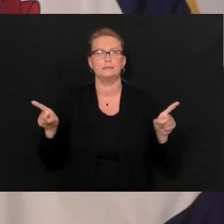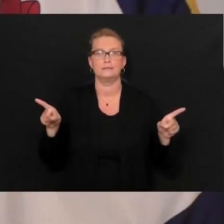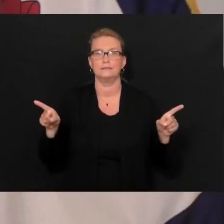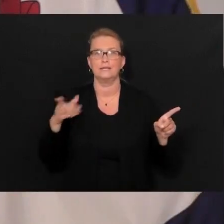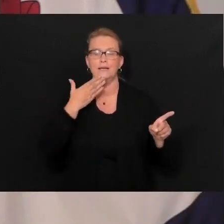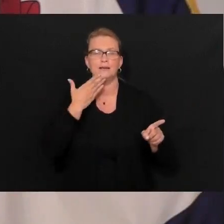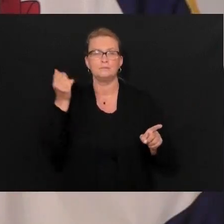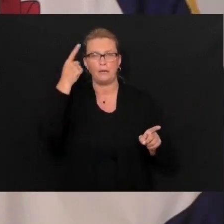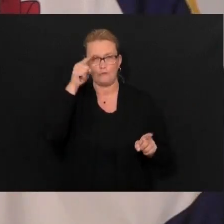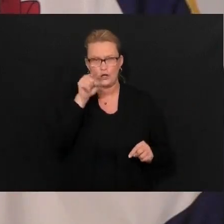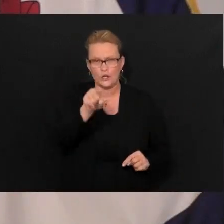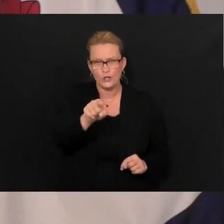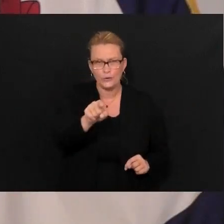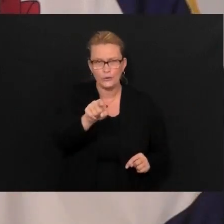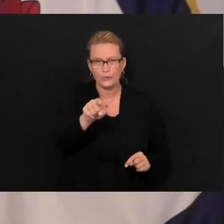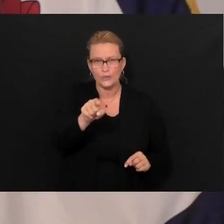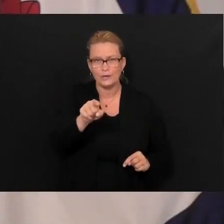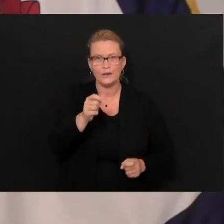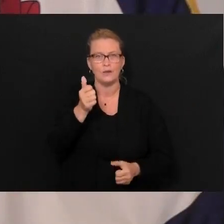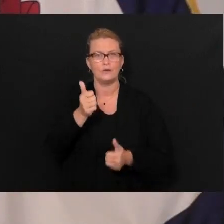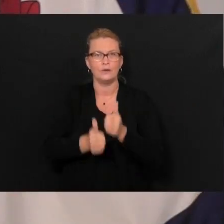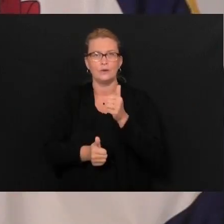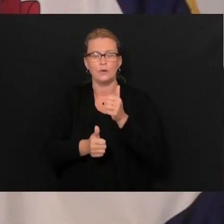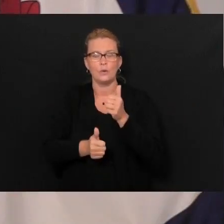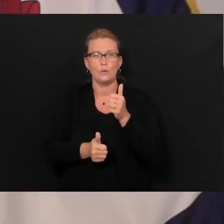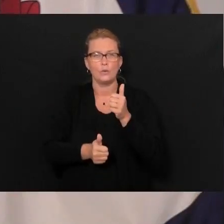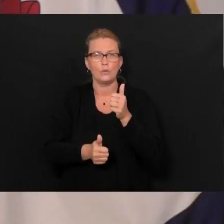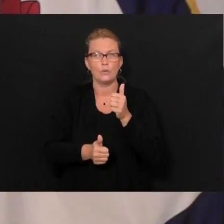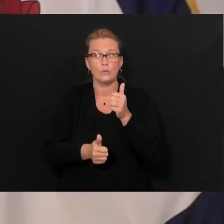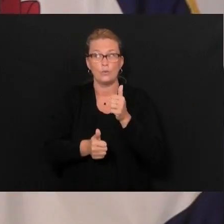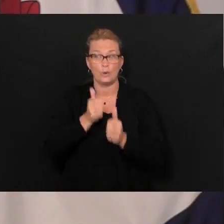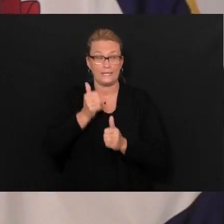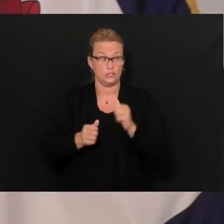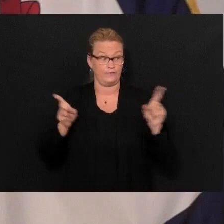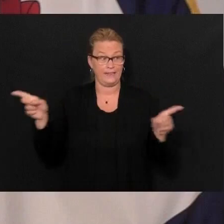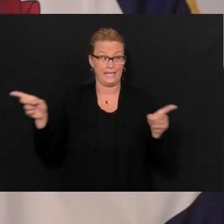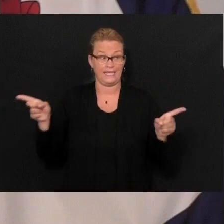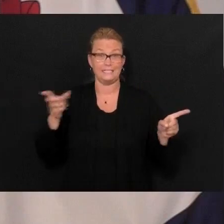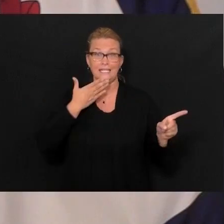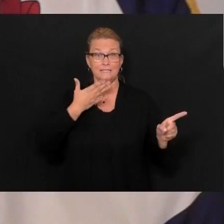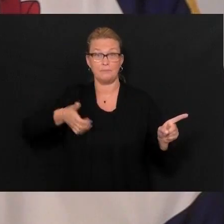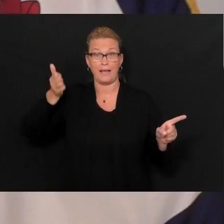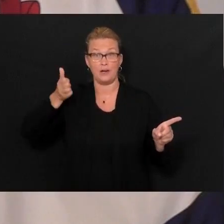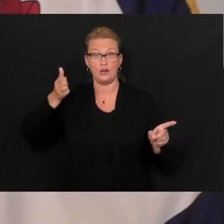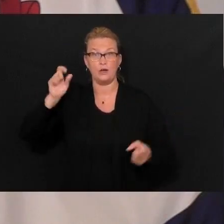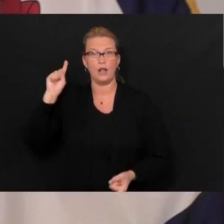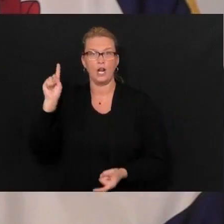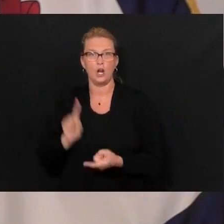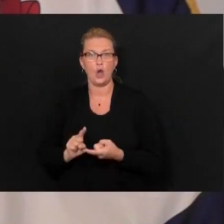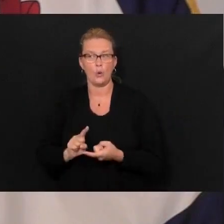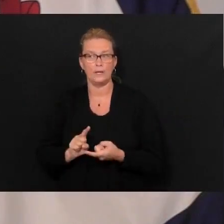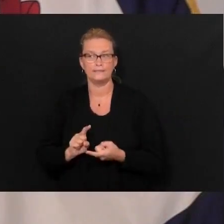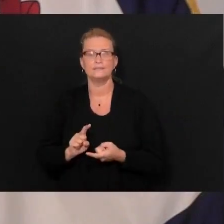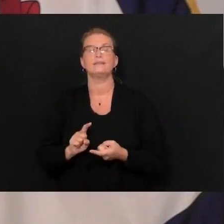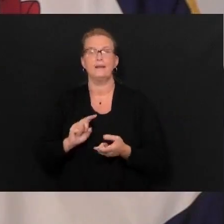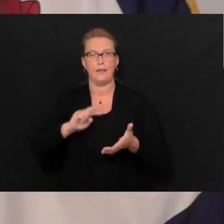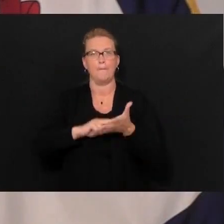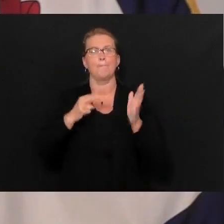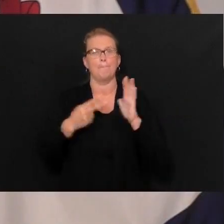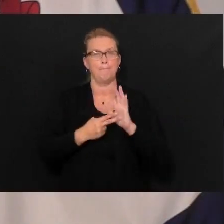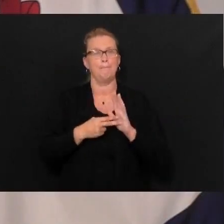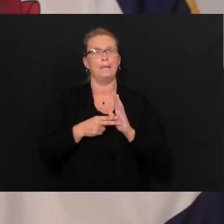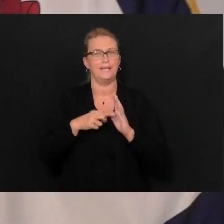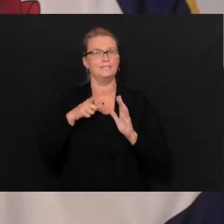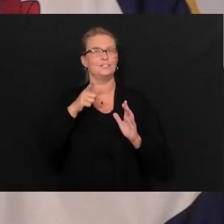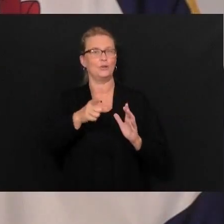for you, whichever one of the two is the lowest rating is what you get in the